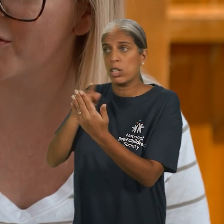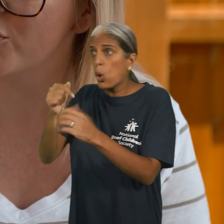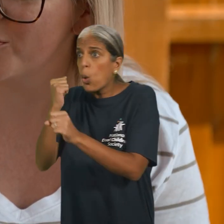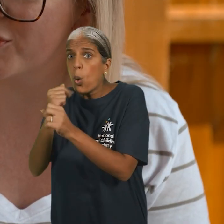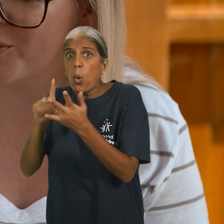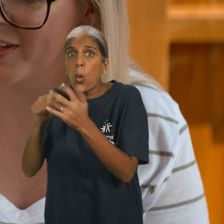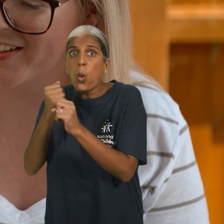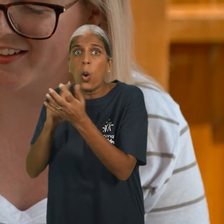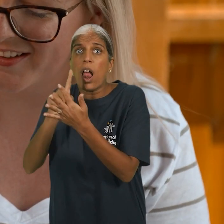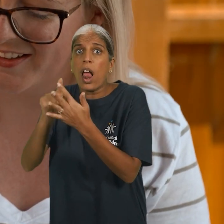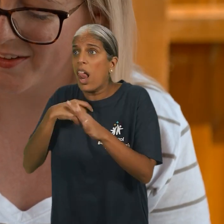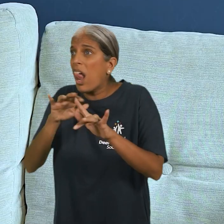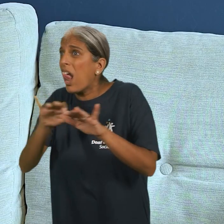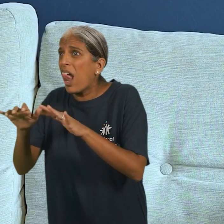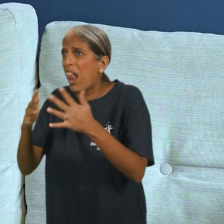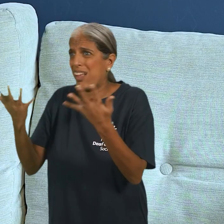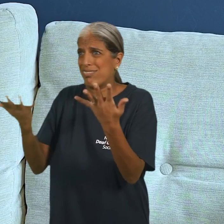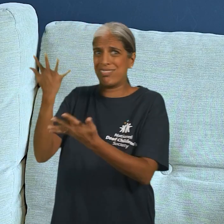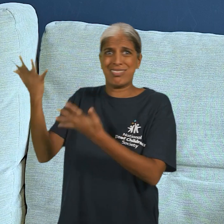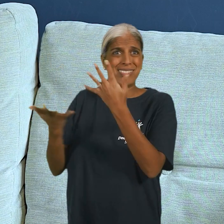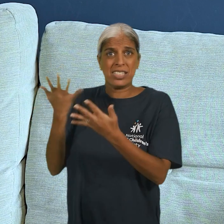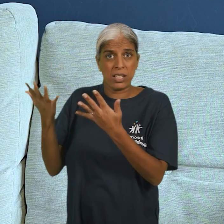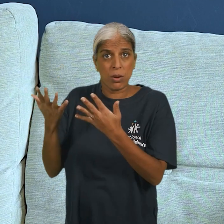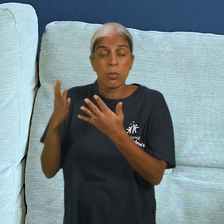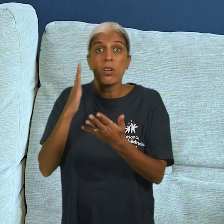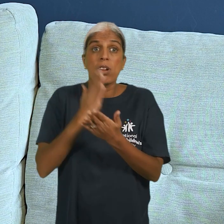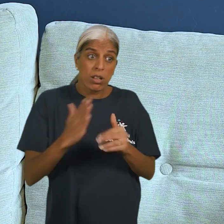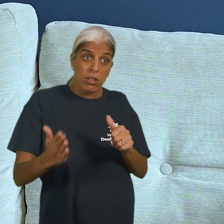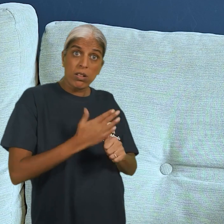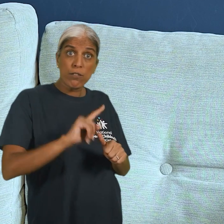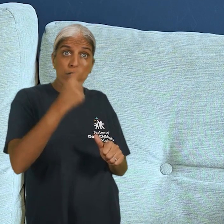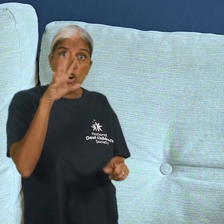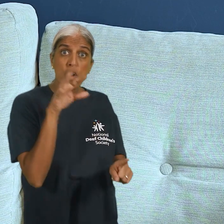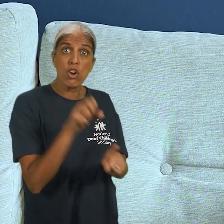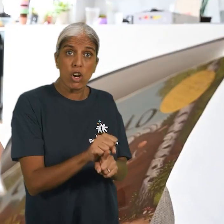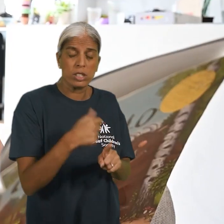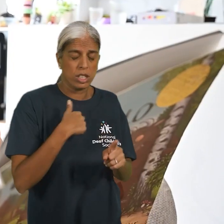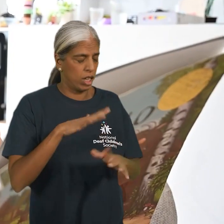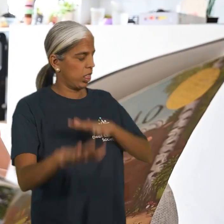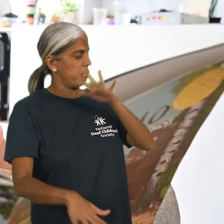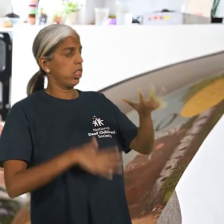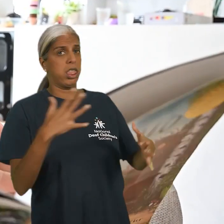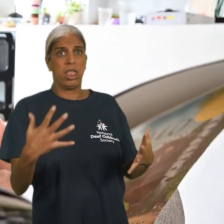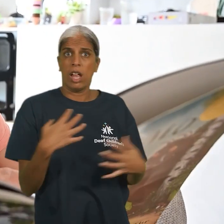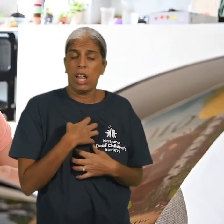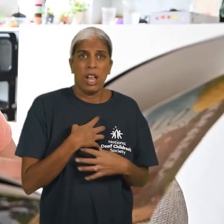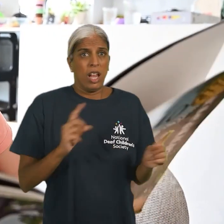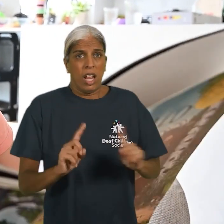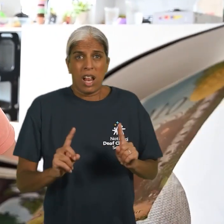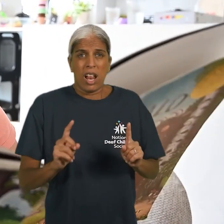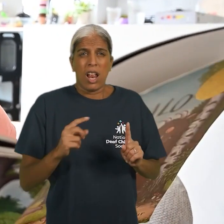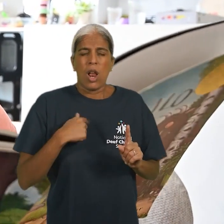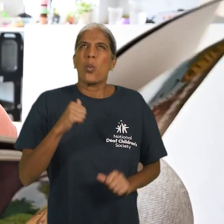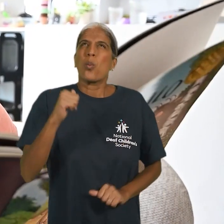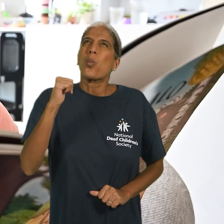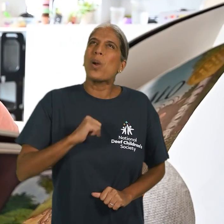Google tangent. When you get the initial diagnosis, I think it is really overwhelming and it's quite scary. I wish that I'd asked